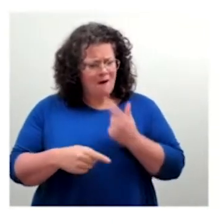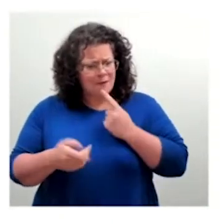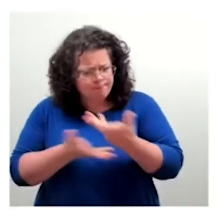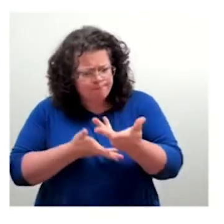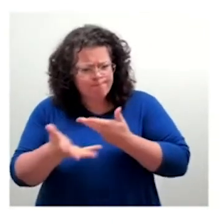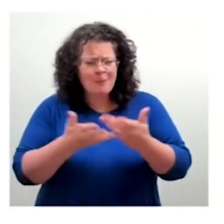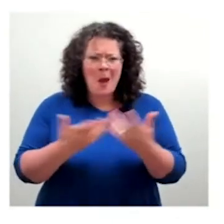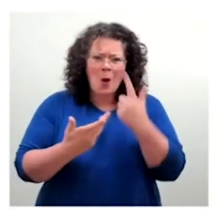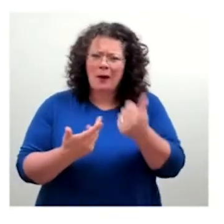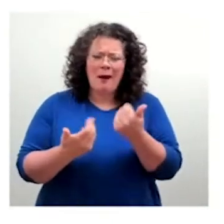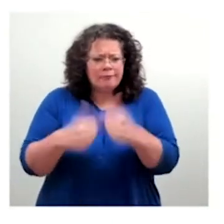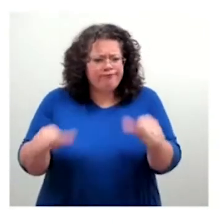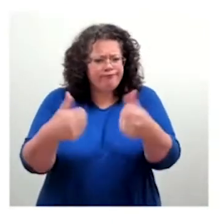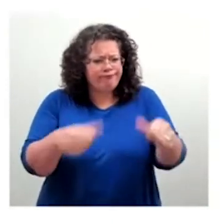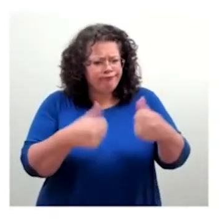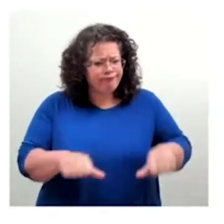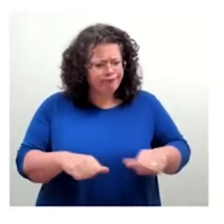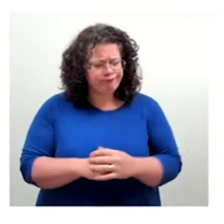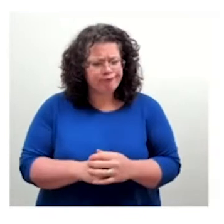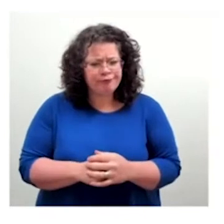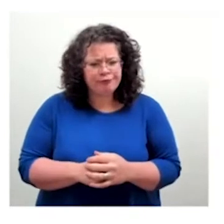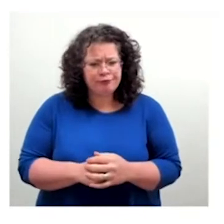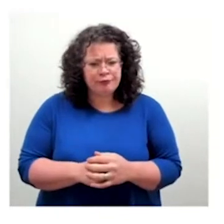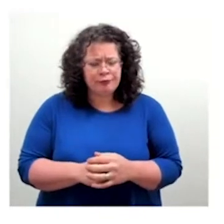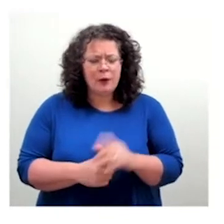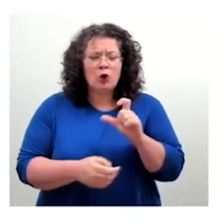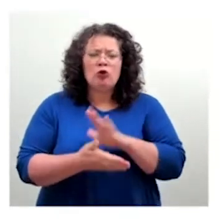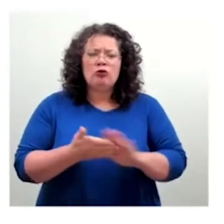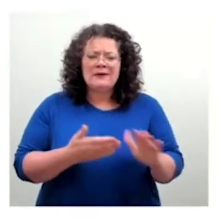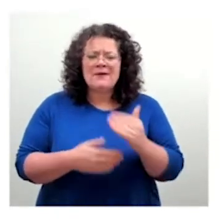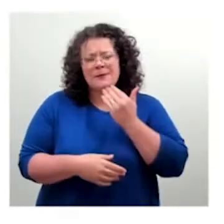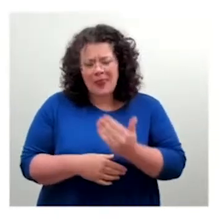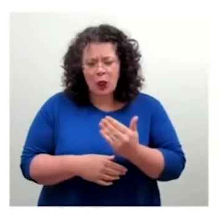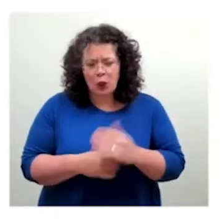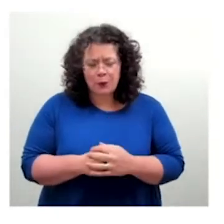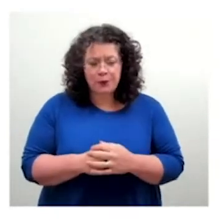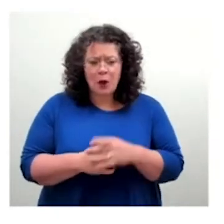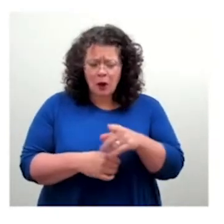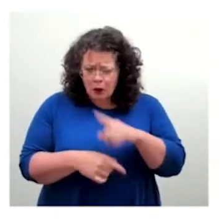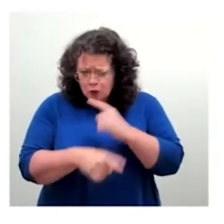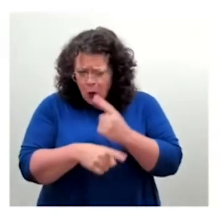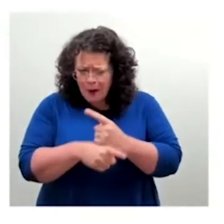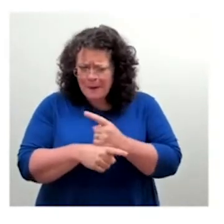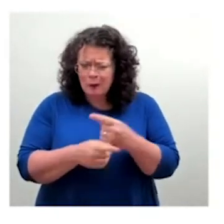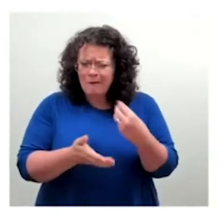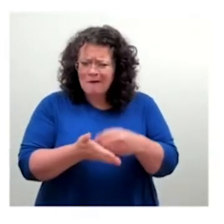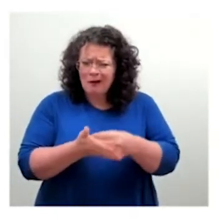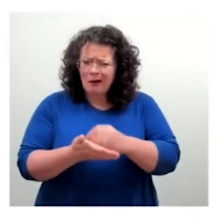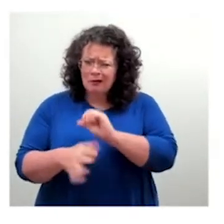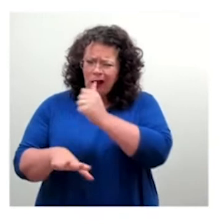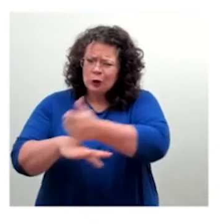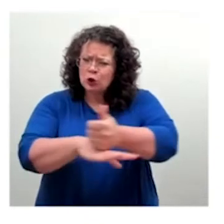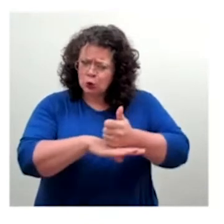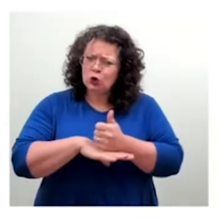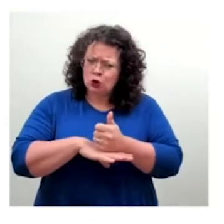know, there's been a lot of research that's been done from the bank standpoint about accessibility, but very little bit from the consumer side and how it's really